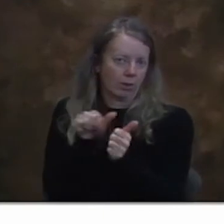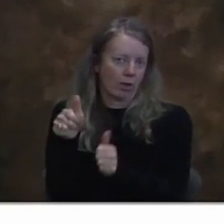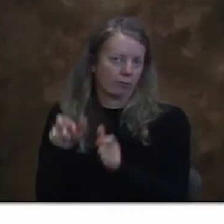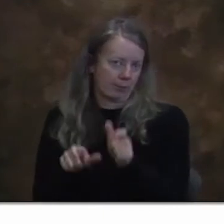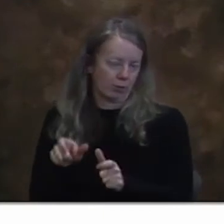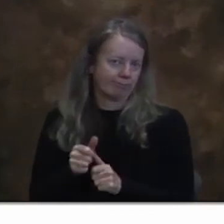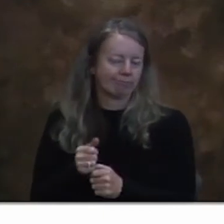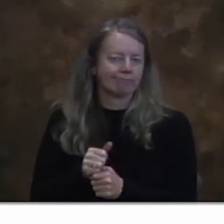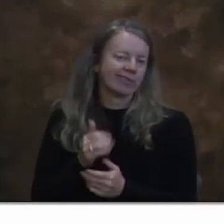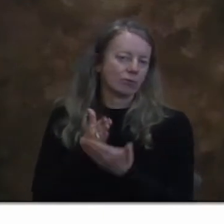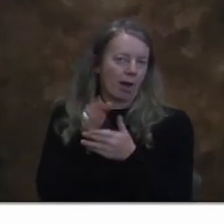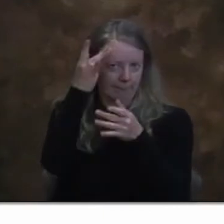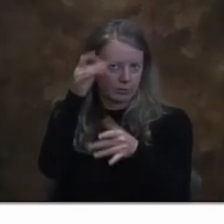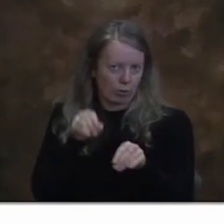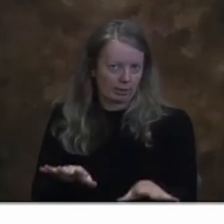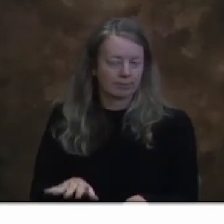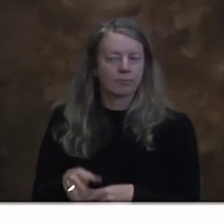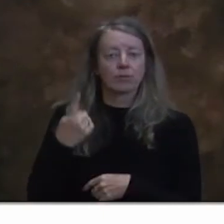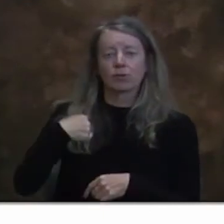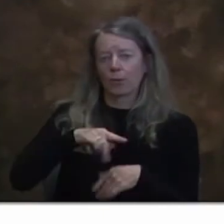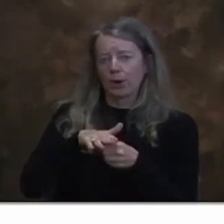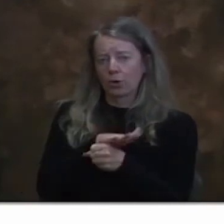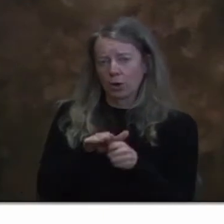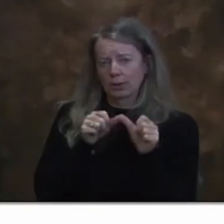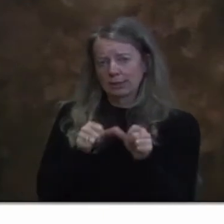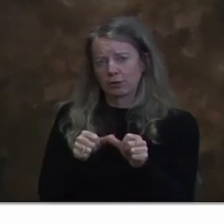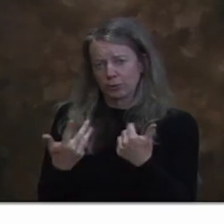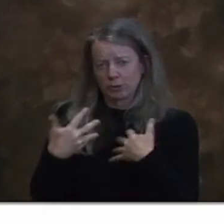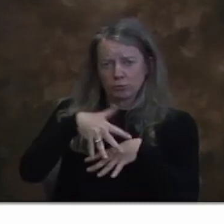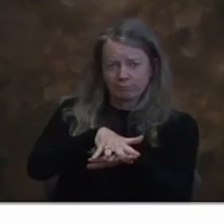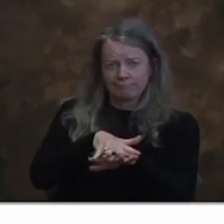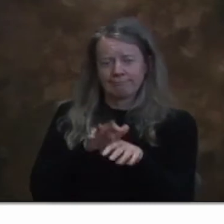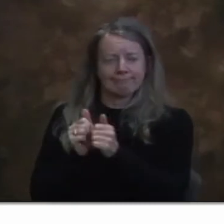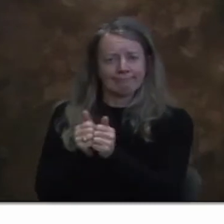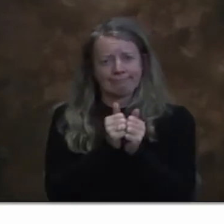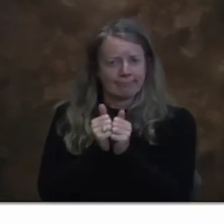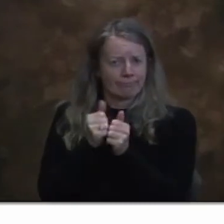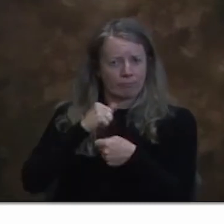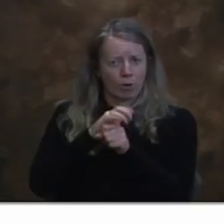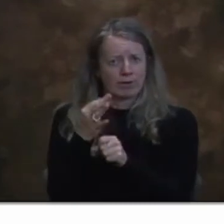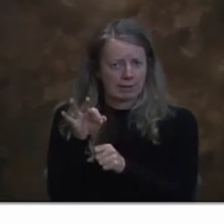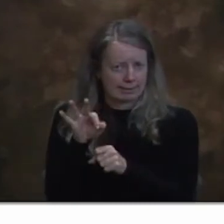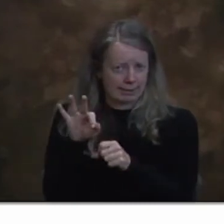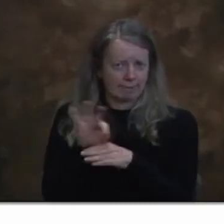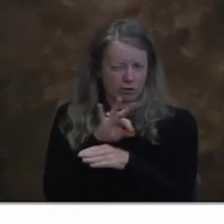And as we locally continue to integrate many of the COVID-19 functions, like I mentioned, the vaccine